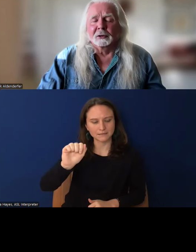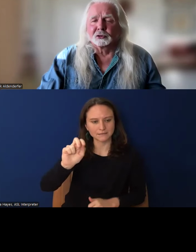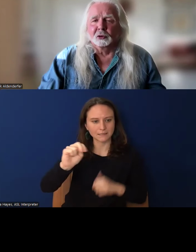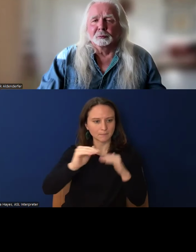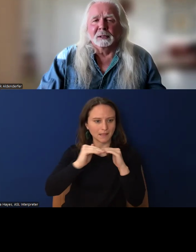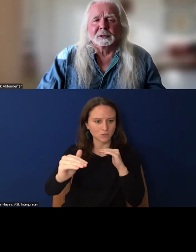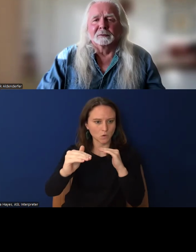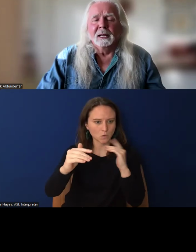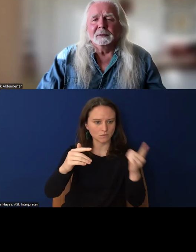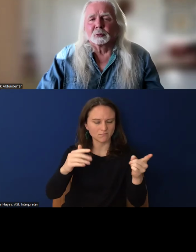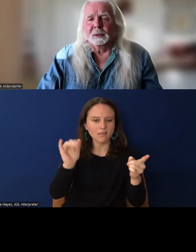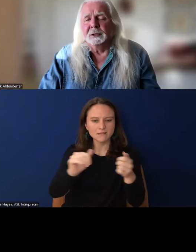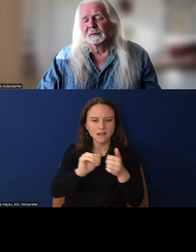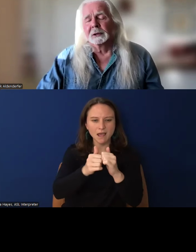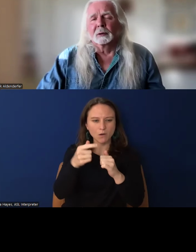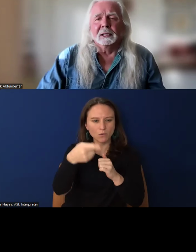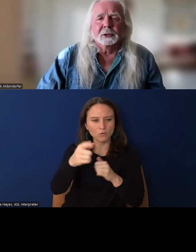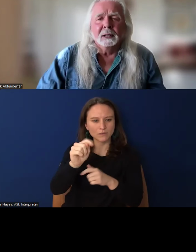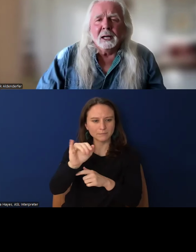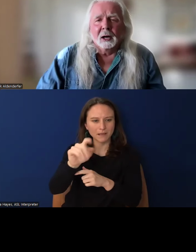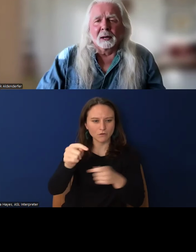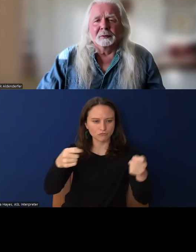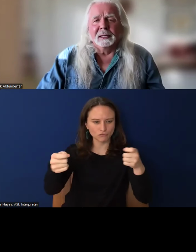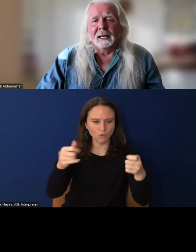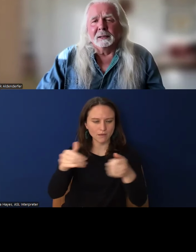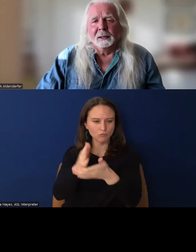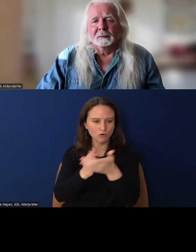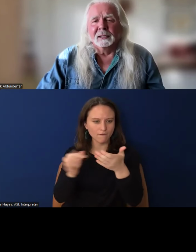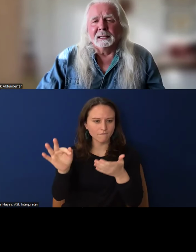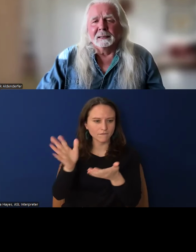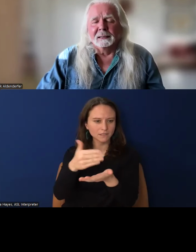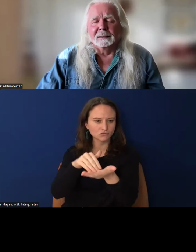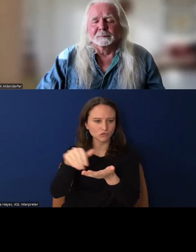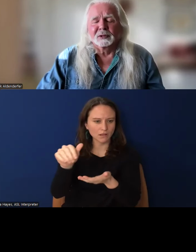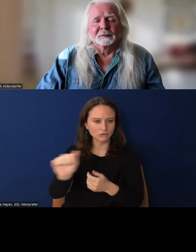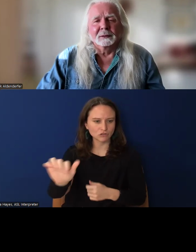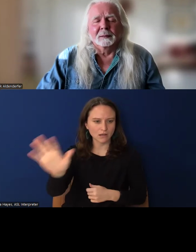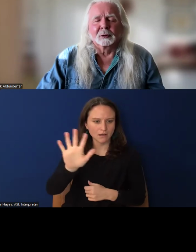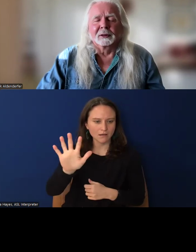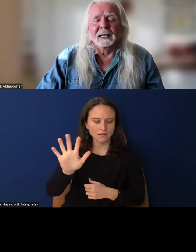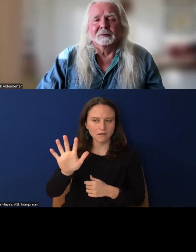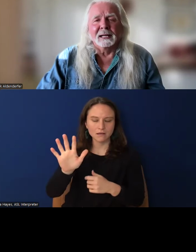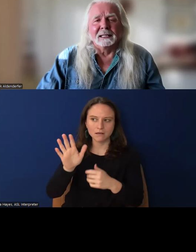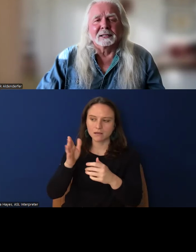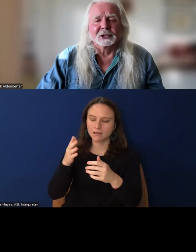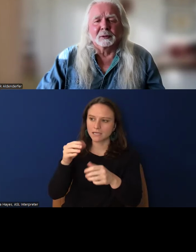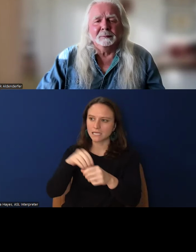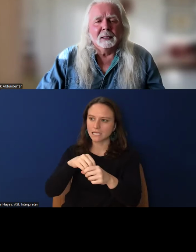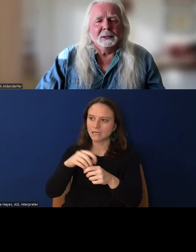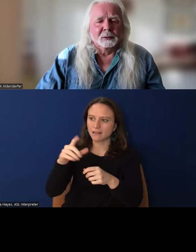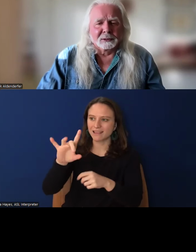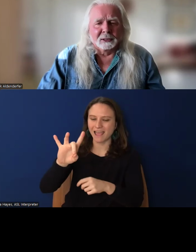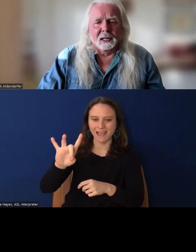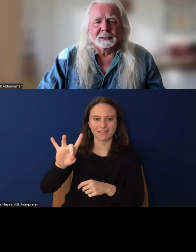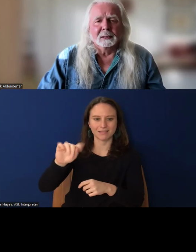Empire controlled much of this region of Central Asia around the end of the the end of the 8th century.